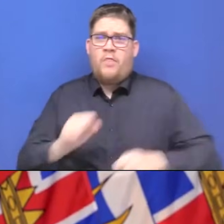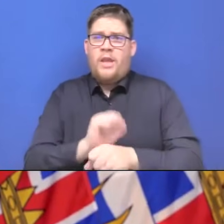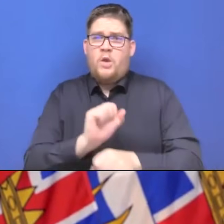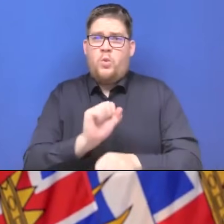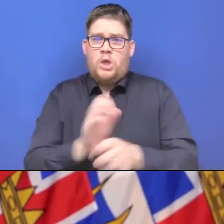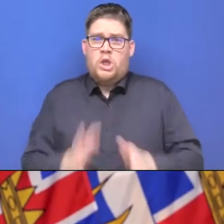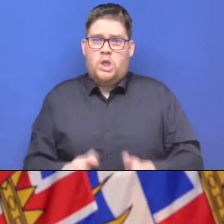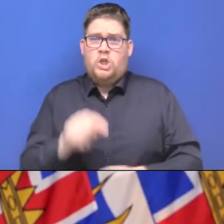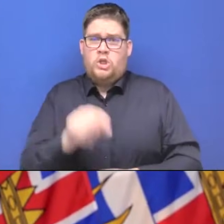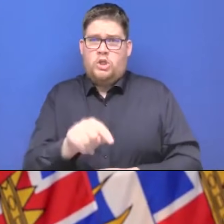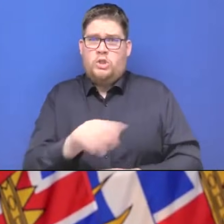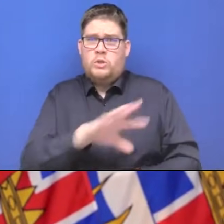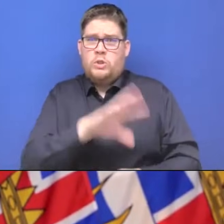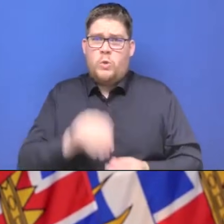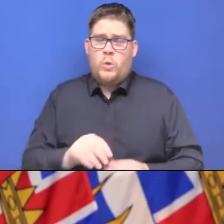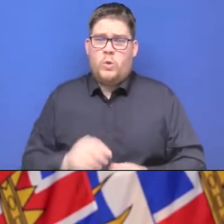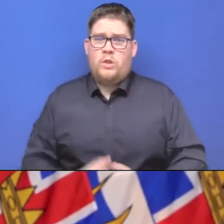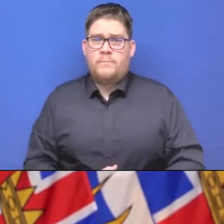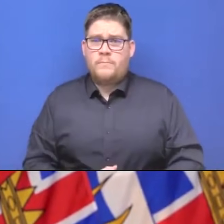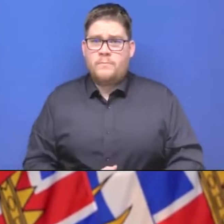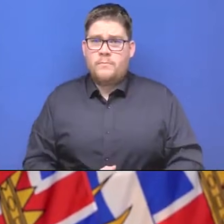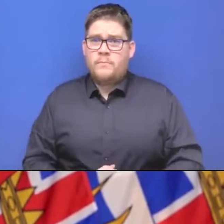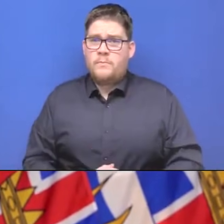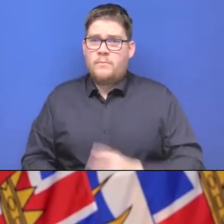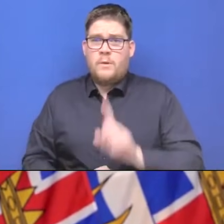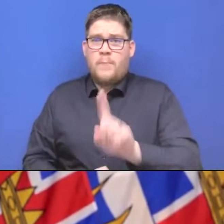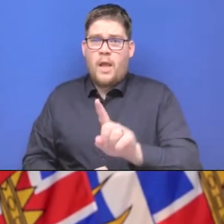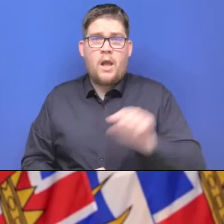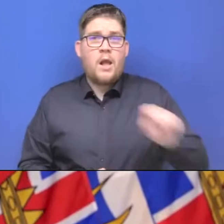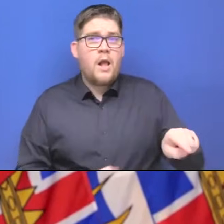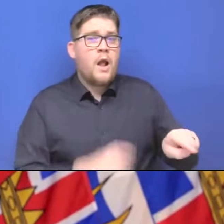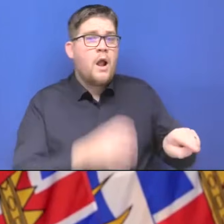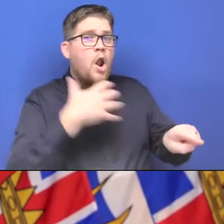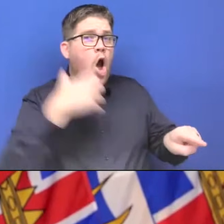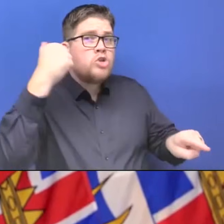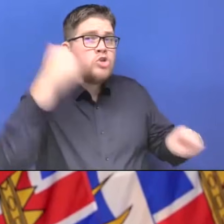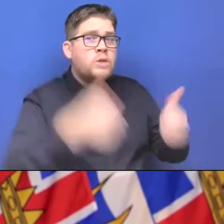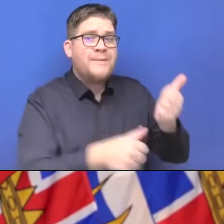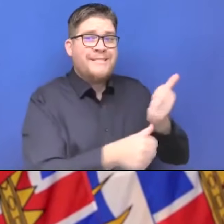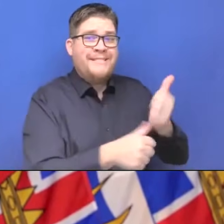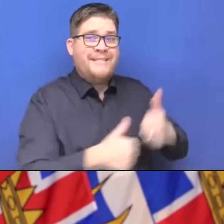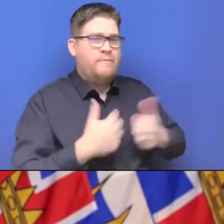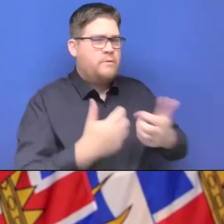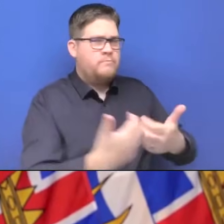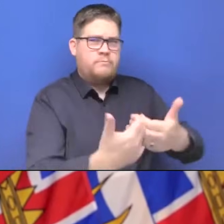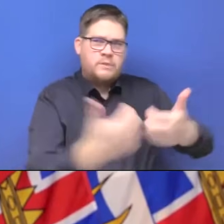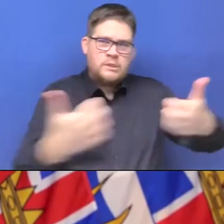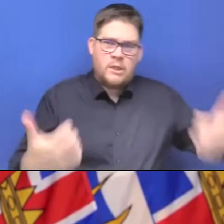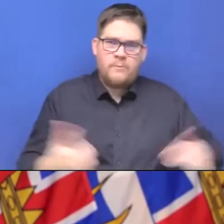excluding long-term care and assisted living direct employees. It's